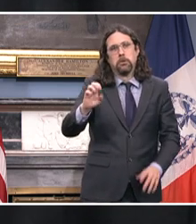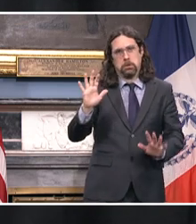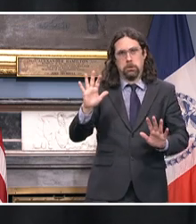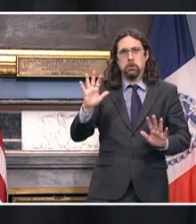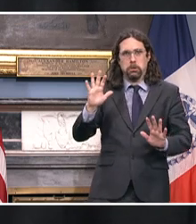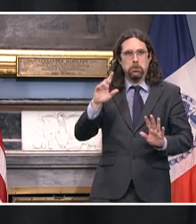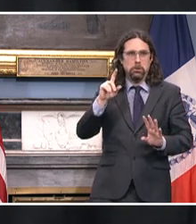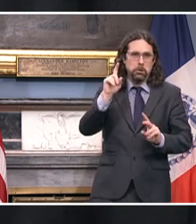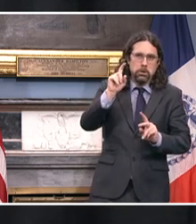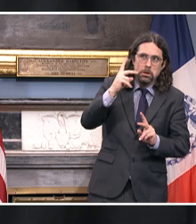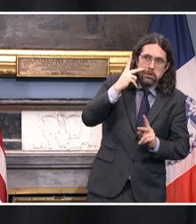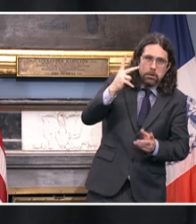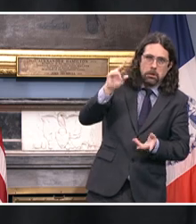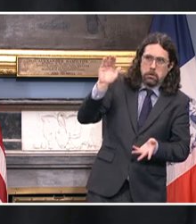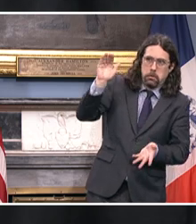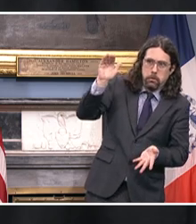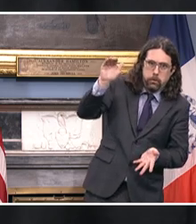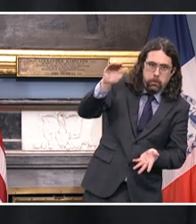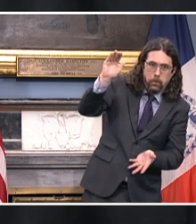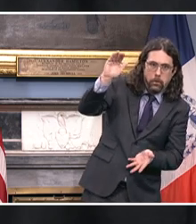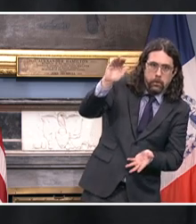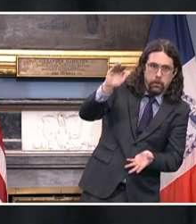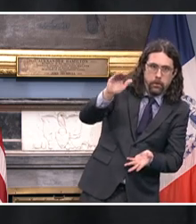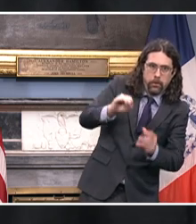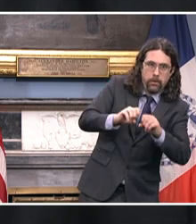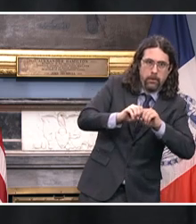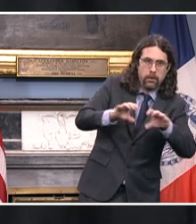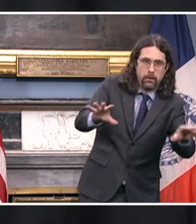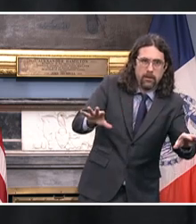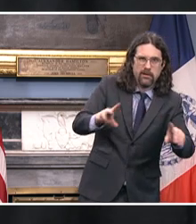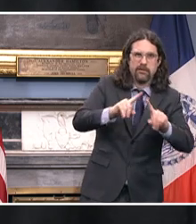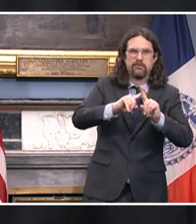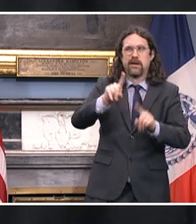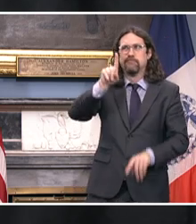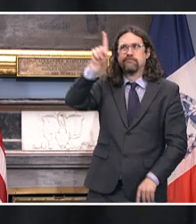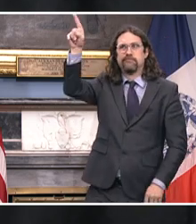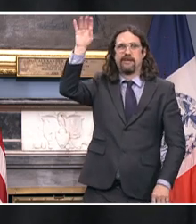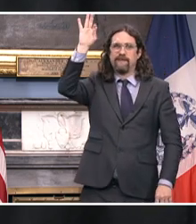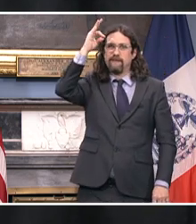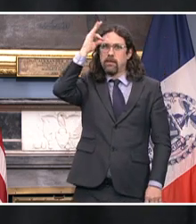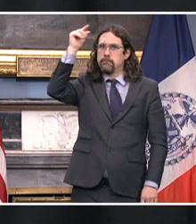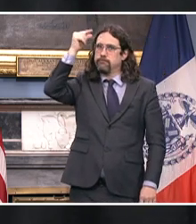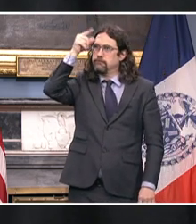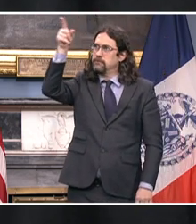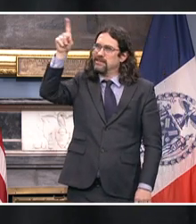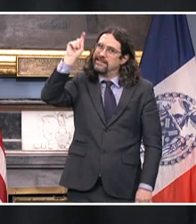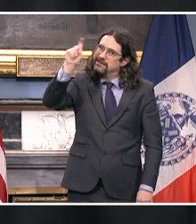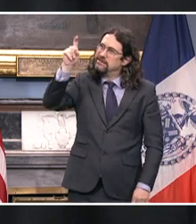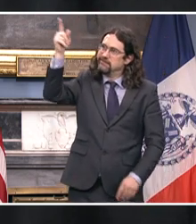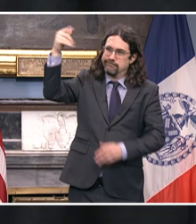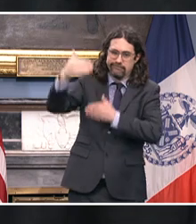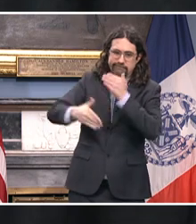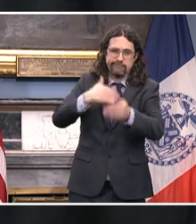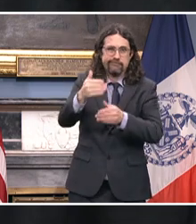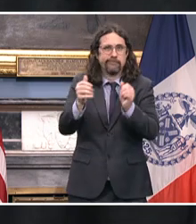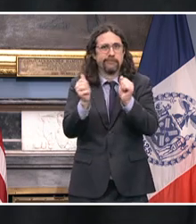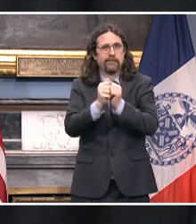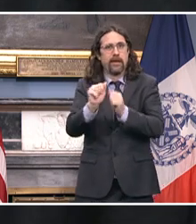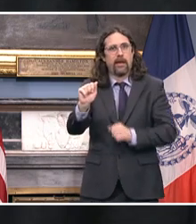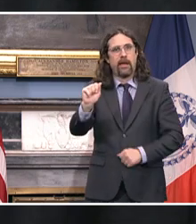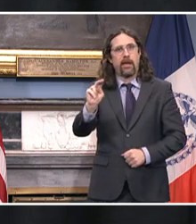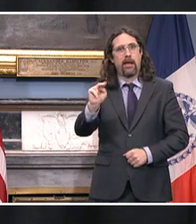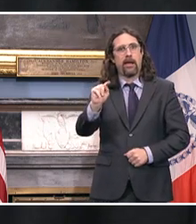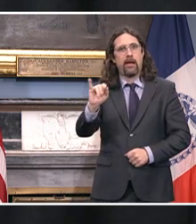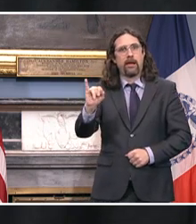not only the antibody testing, which is certainly valuable. We need the traditional coronavirus testing to be able to